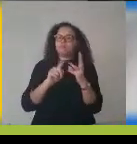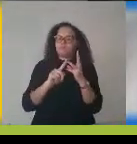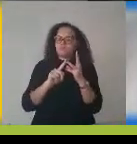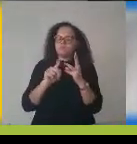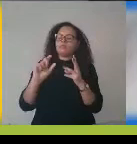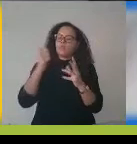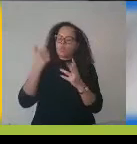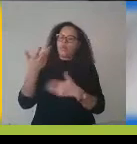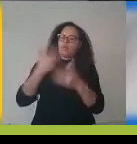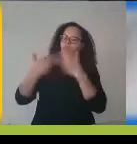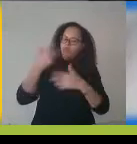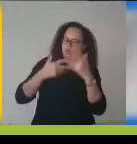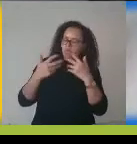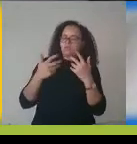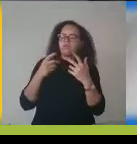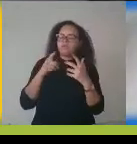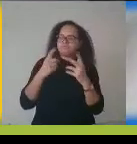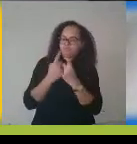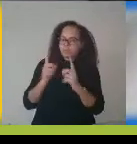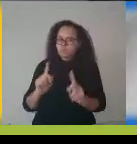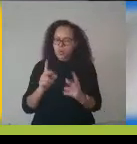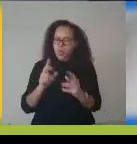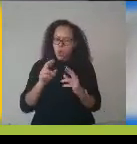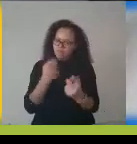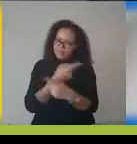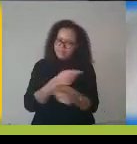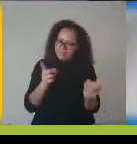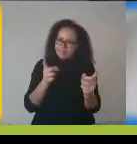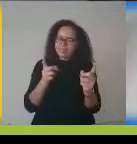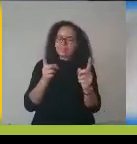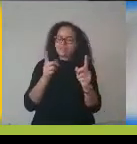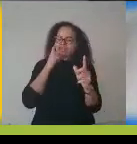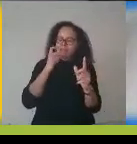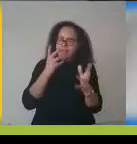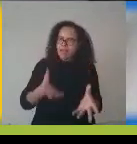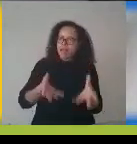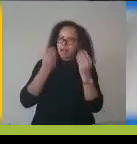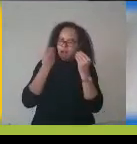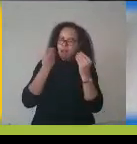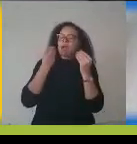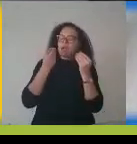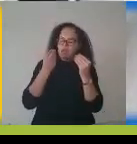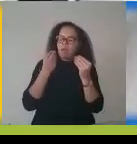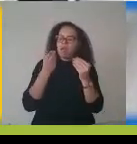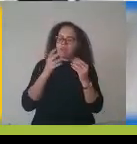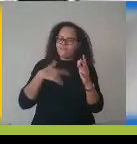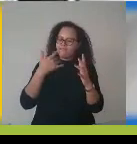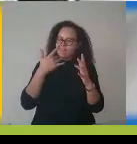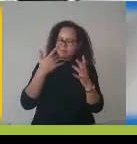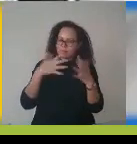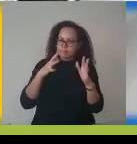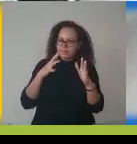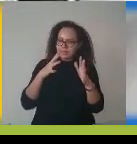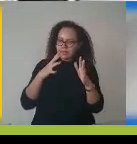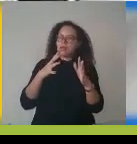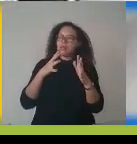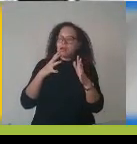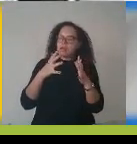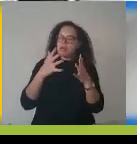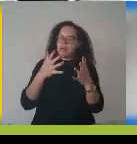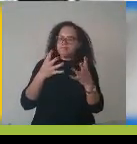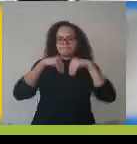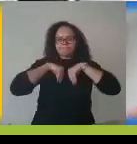showcase their product and hopefully send you away as an audience member with some knowledge around some products that are out there and how